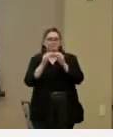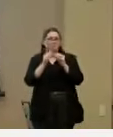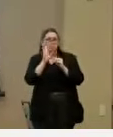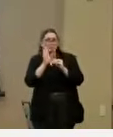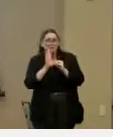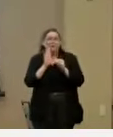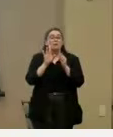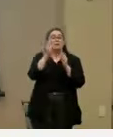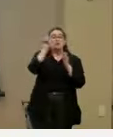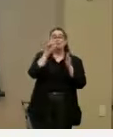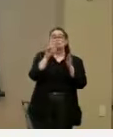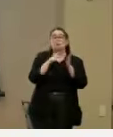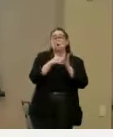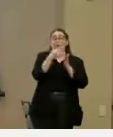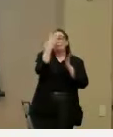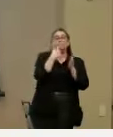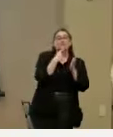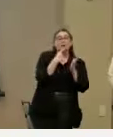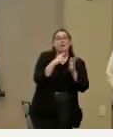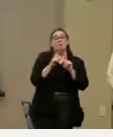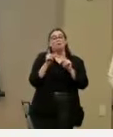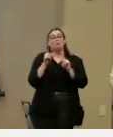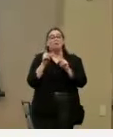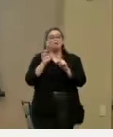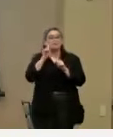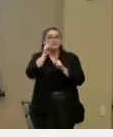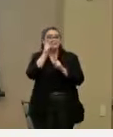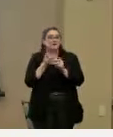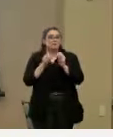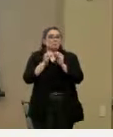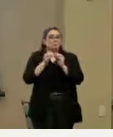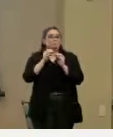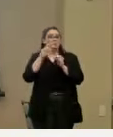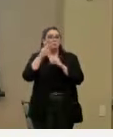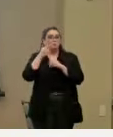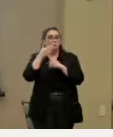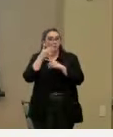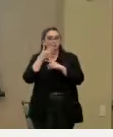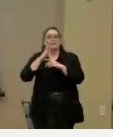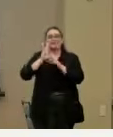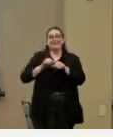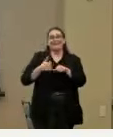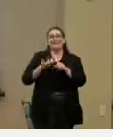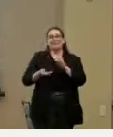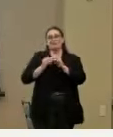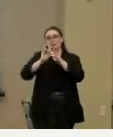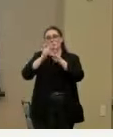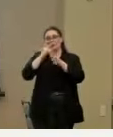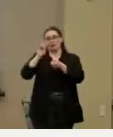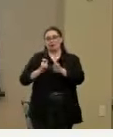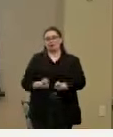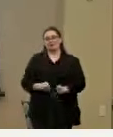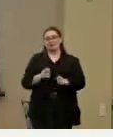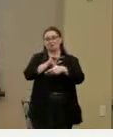brown. And then there's discoid lupus. Discoid lupus is easy to distinguish between the